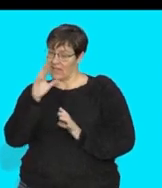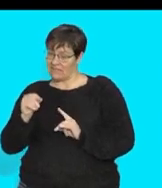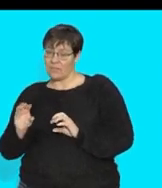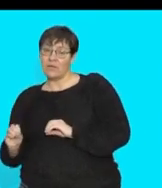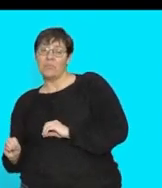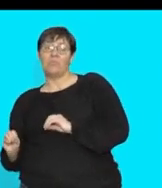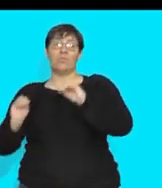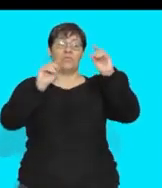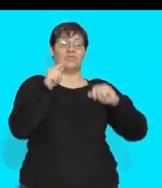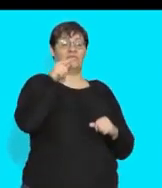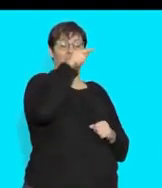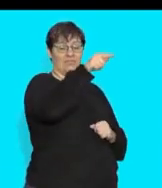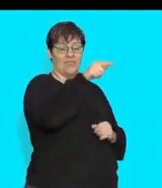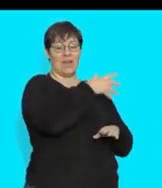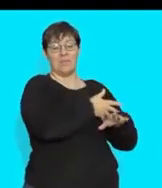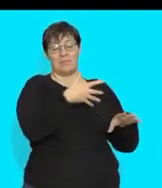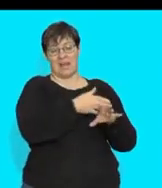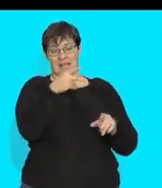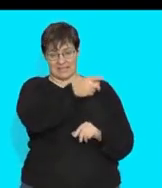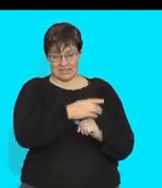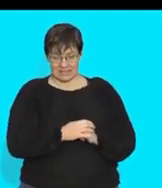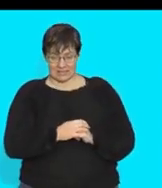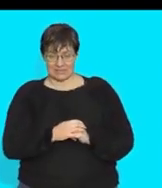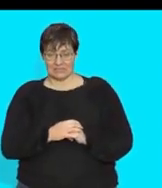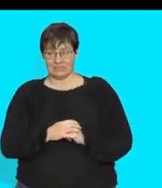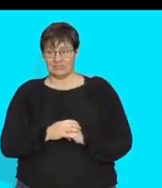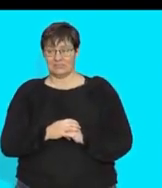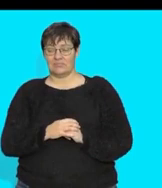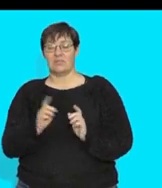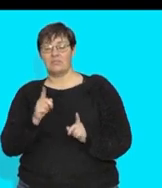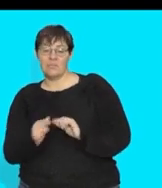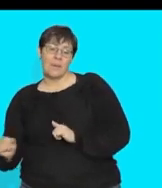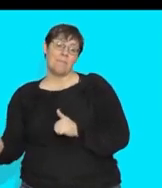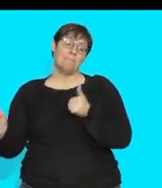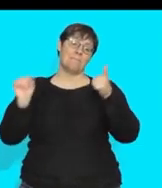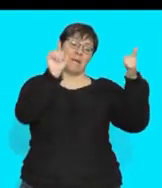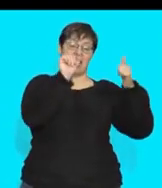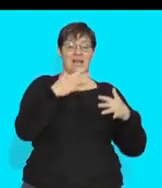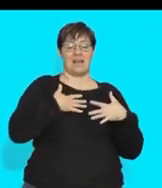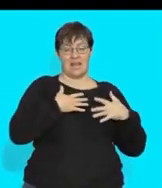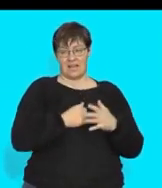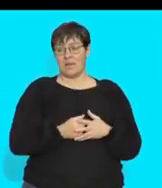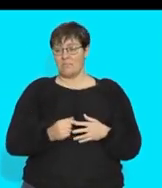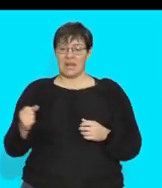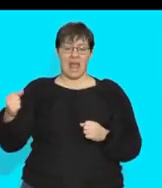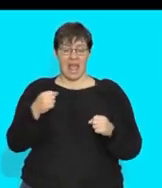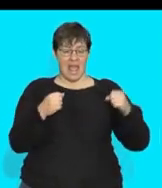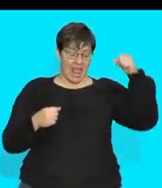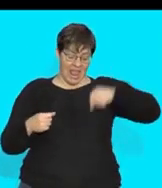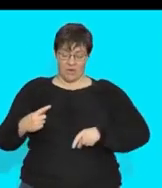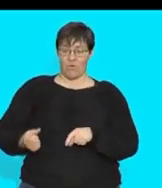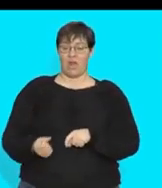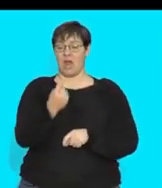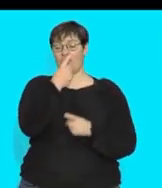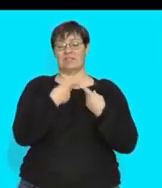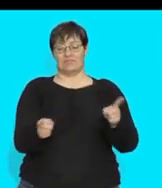down the concentration gradient into the blood. Once again, the arrows are going in different directions,